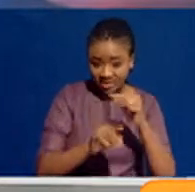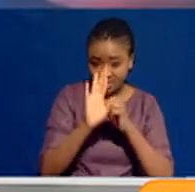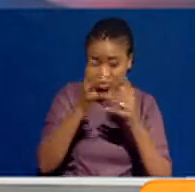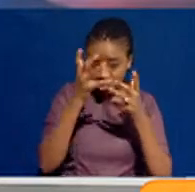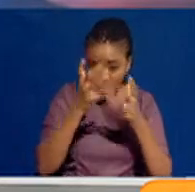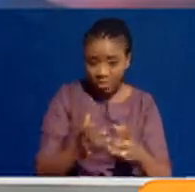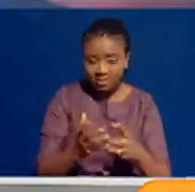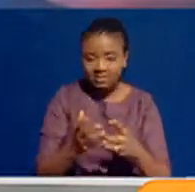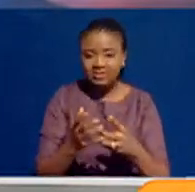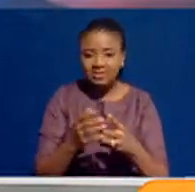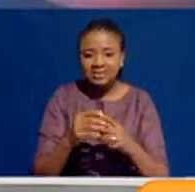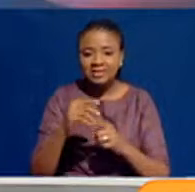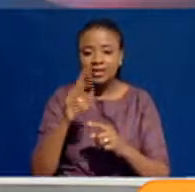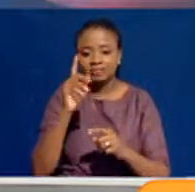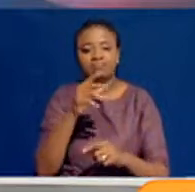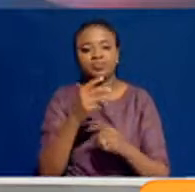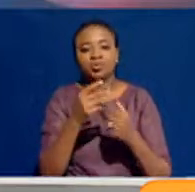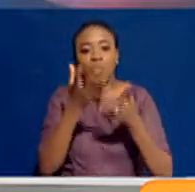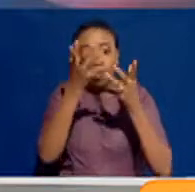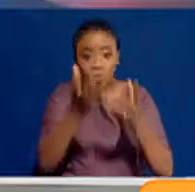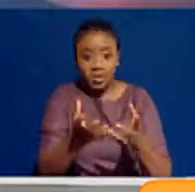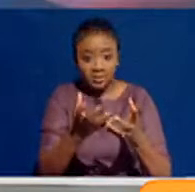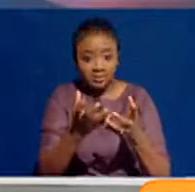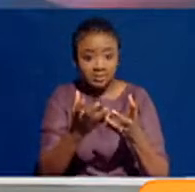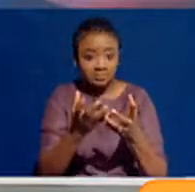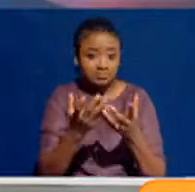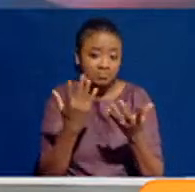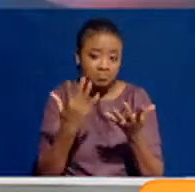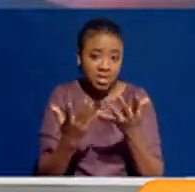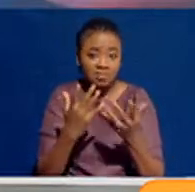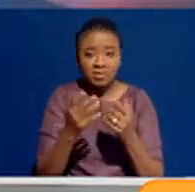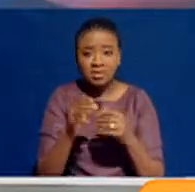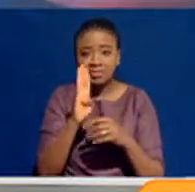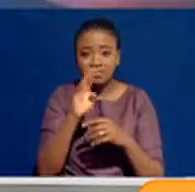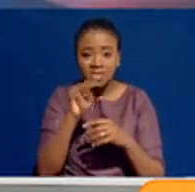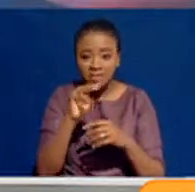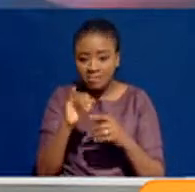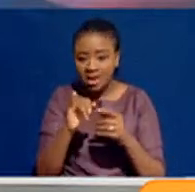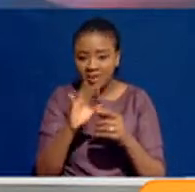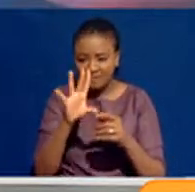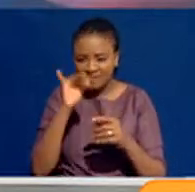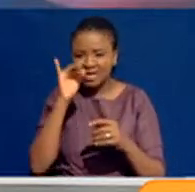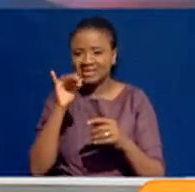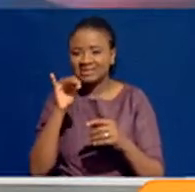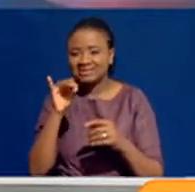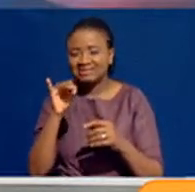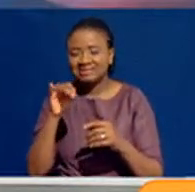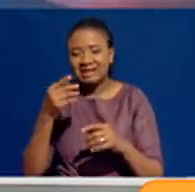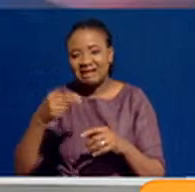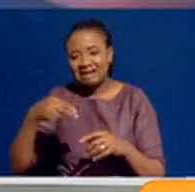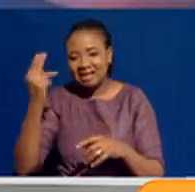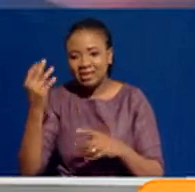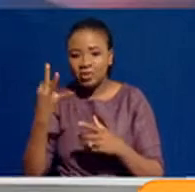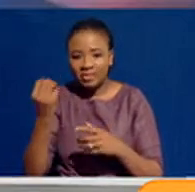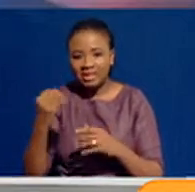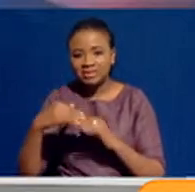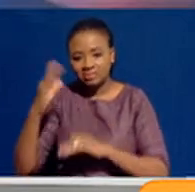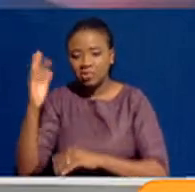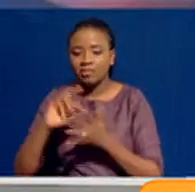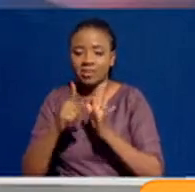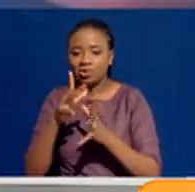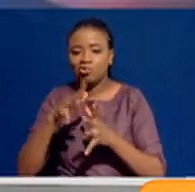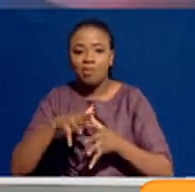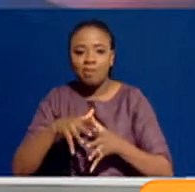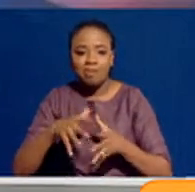height. So if your BMI is 30 or higher, it falls within the obese range. We